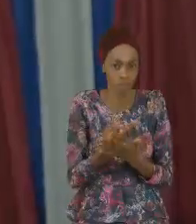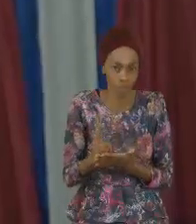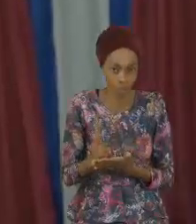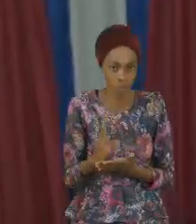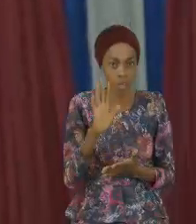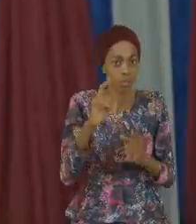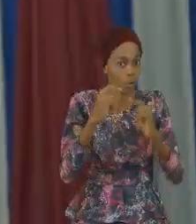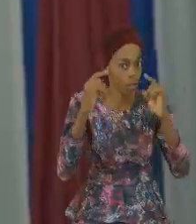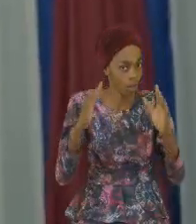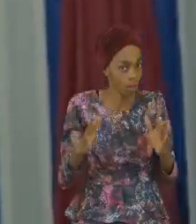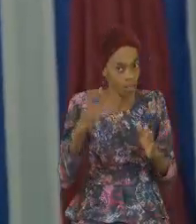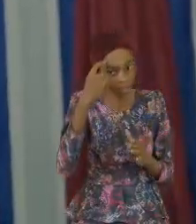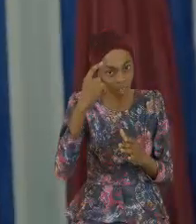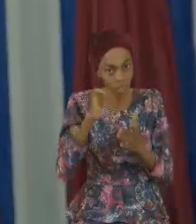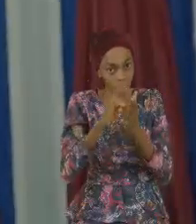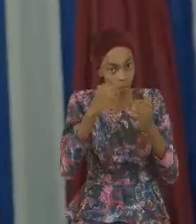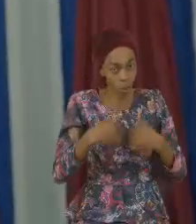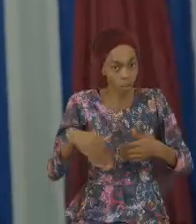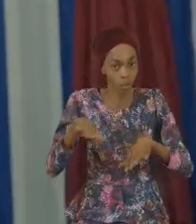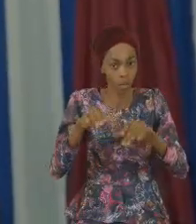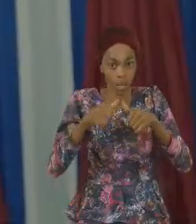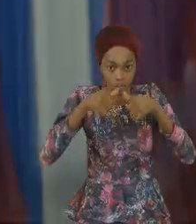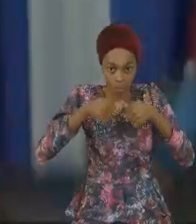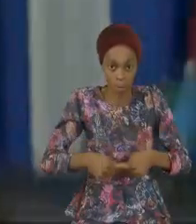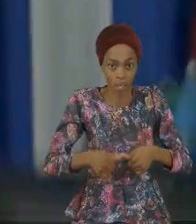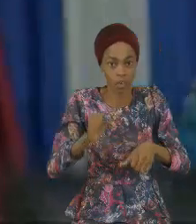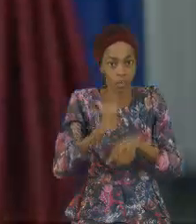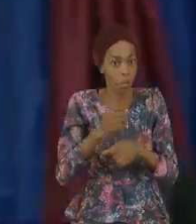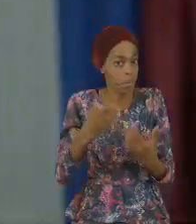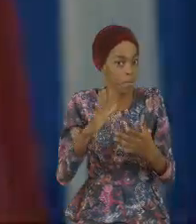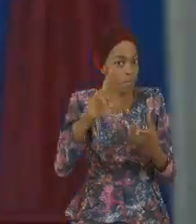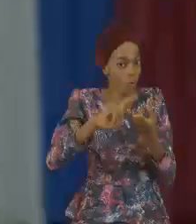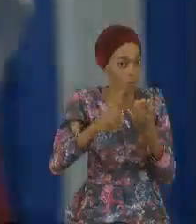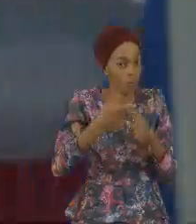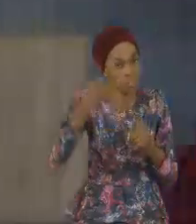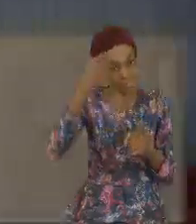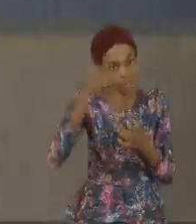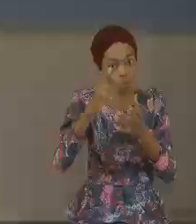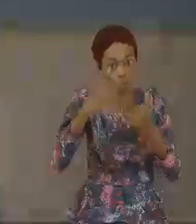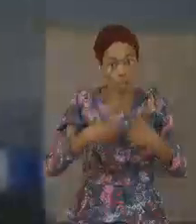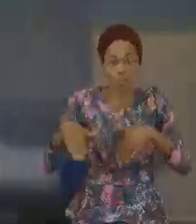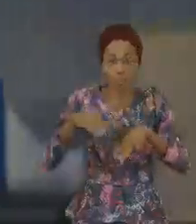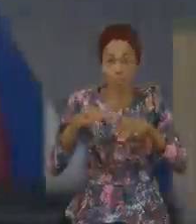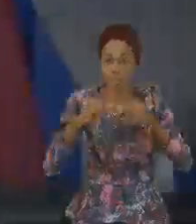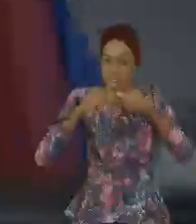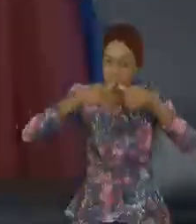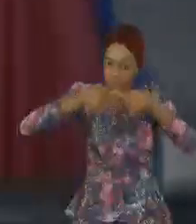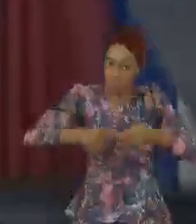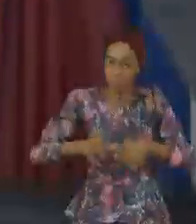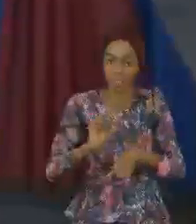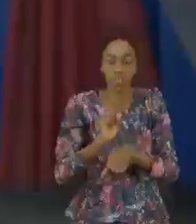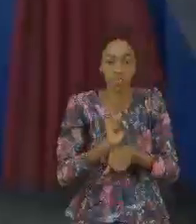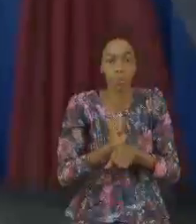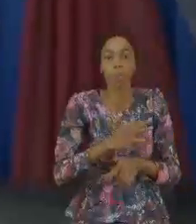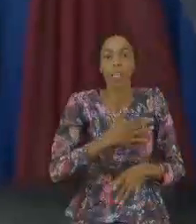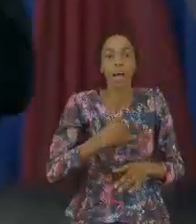enemies think you've done a permanent job. Even your friends think you've done a permanent job. And the